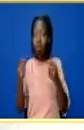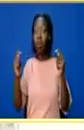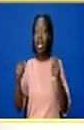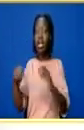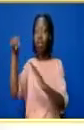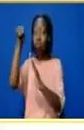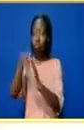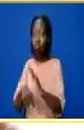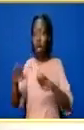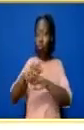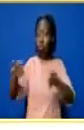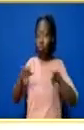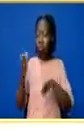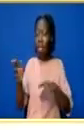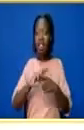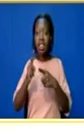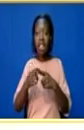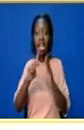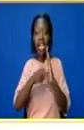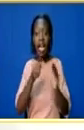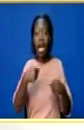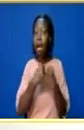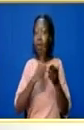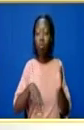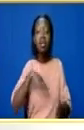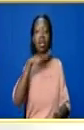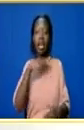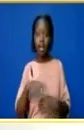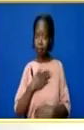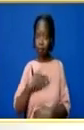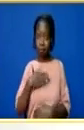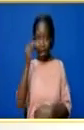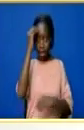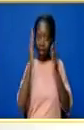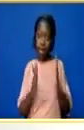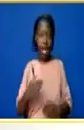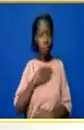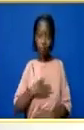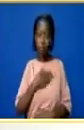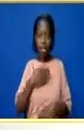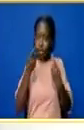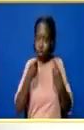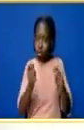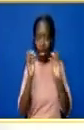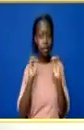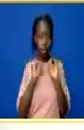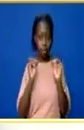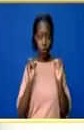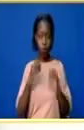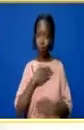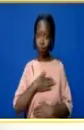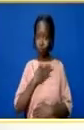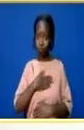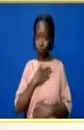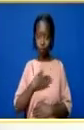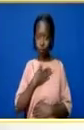Yeah. And what will happen? They lose their life. Mm. So to my learner, on a sad note, don't ever dare swim on